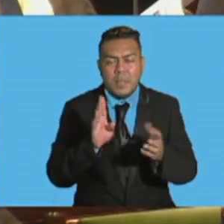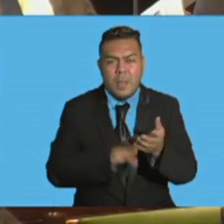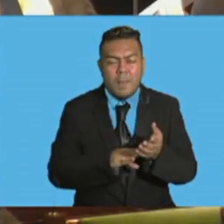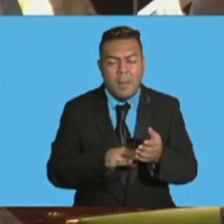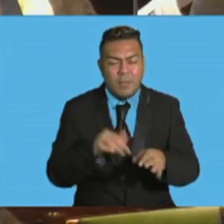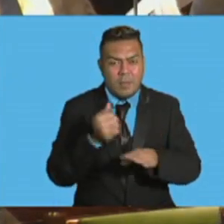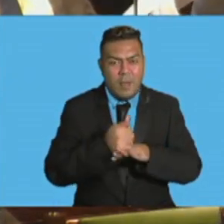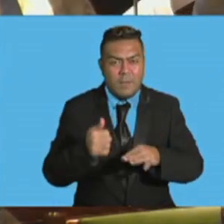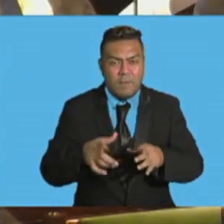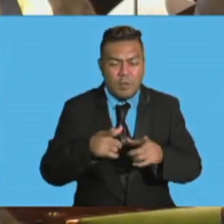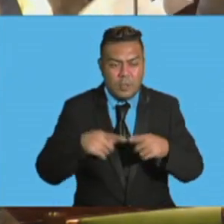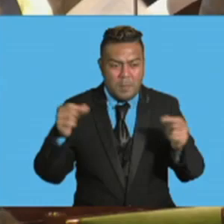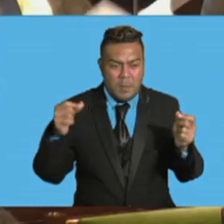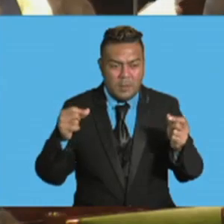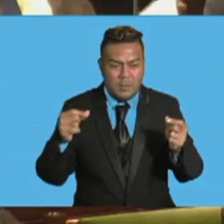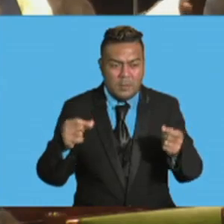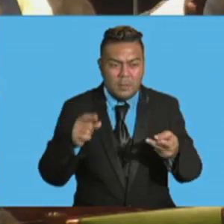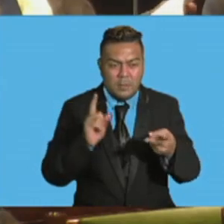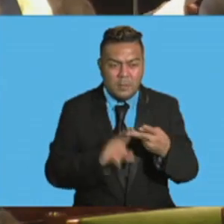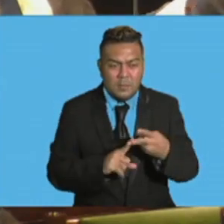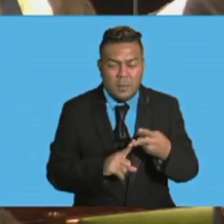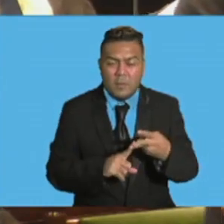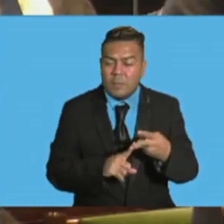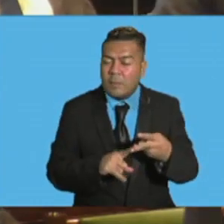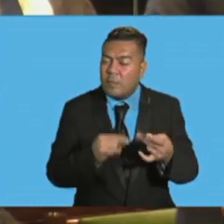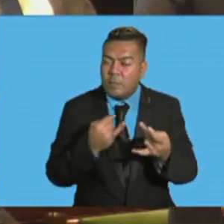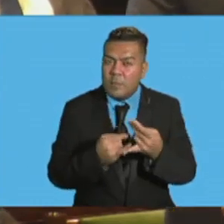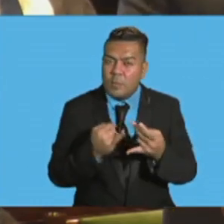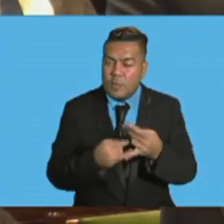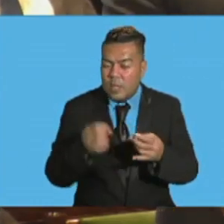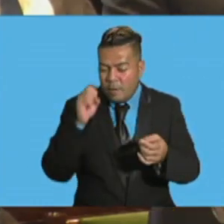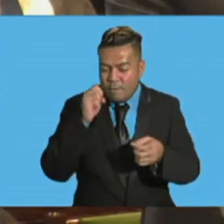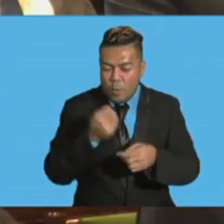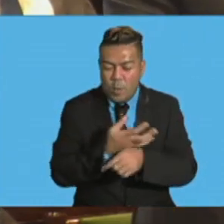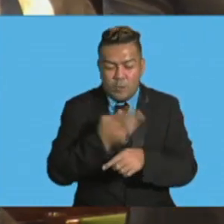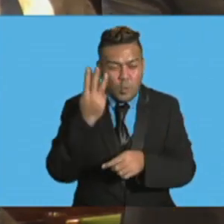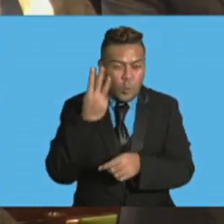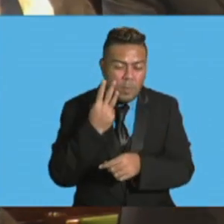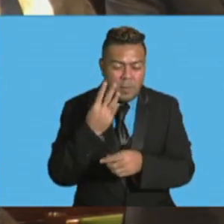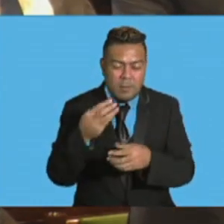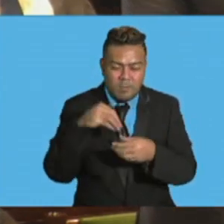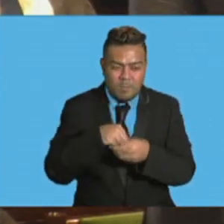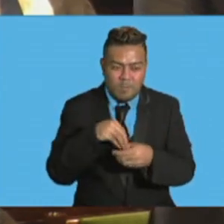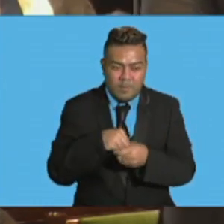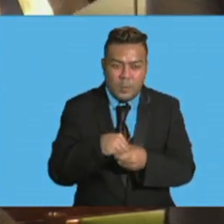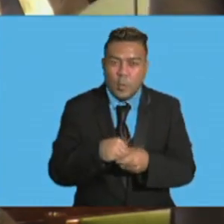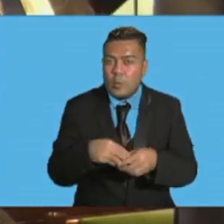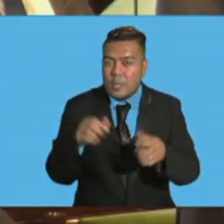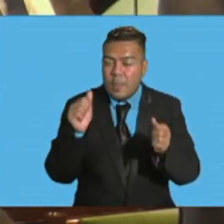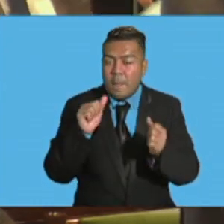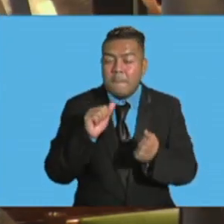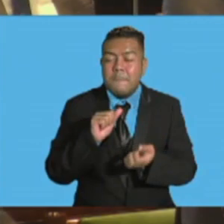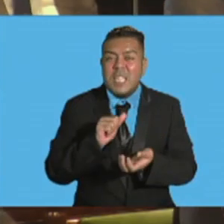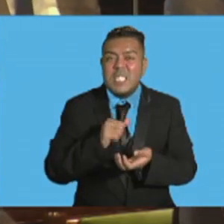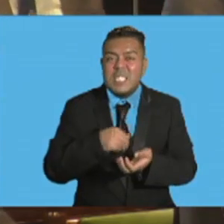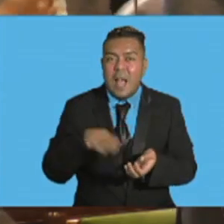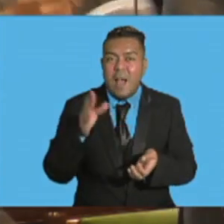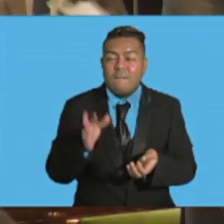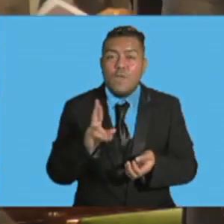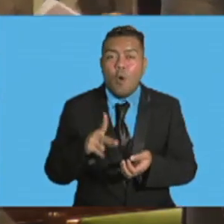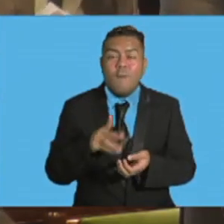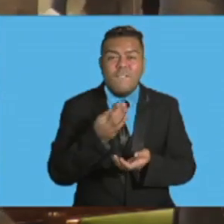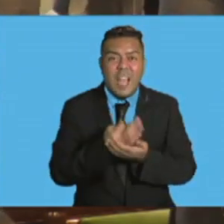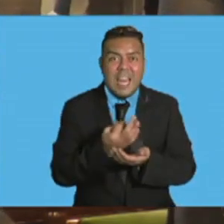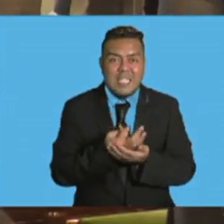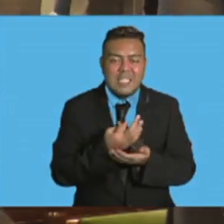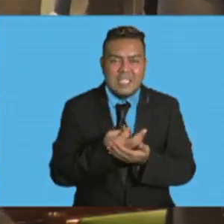Japan. Mulyani Indrawati, a very influential lady, who is also the Minister of Finance for Indonesia and has worked with World